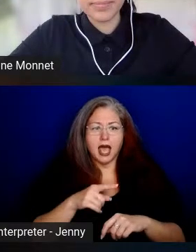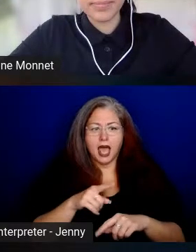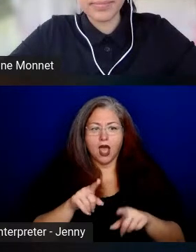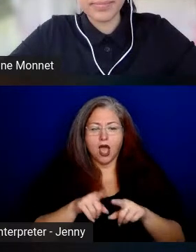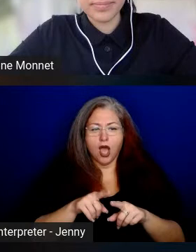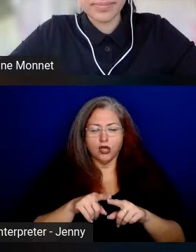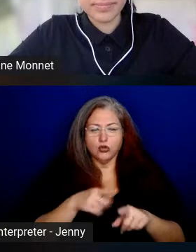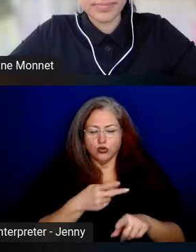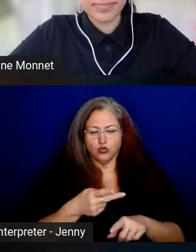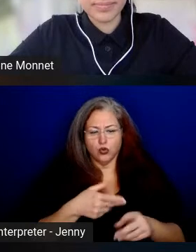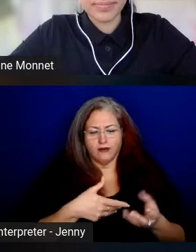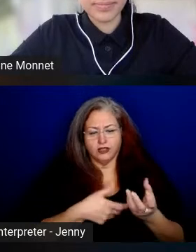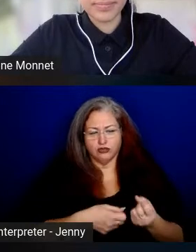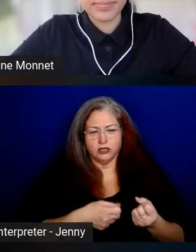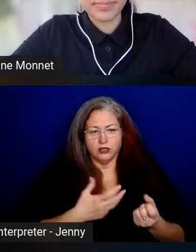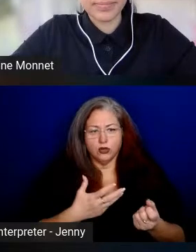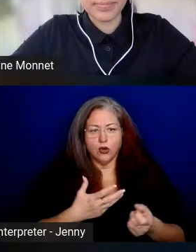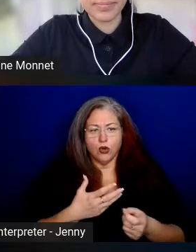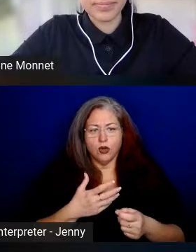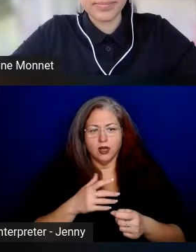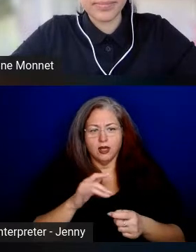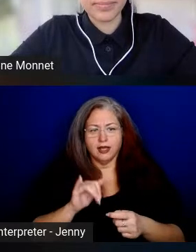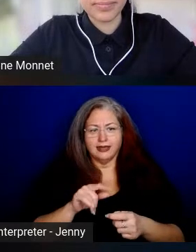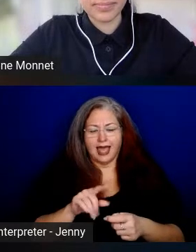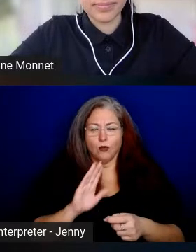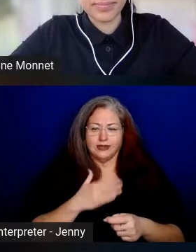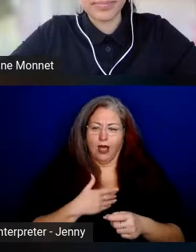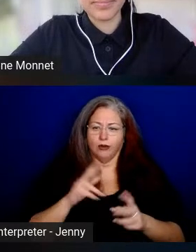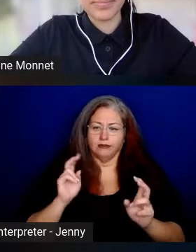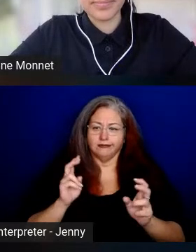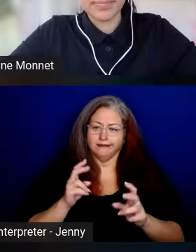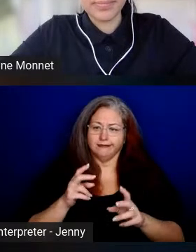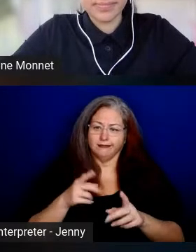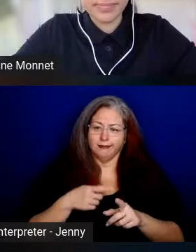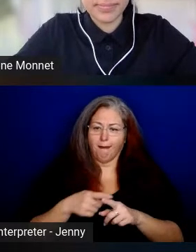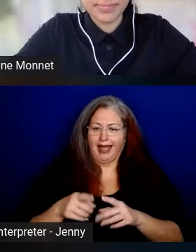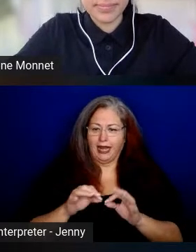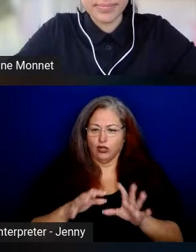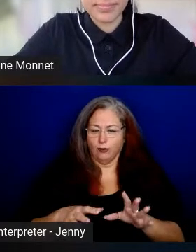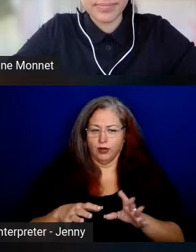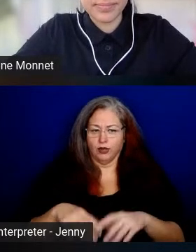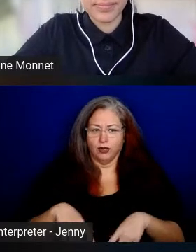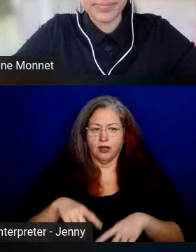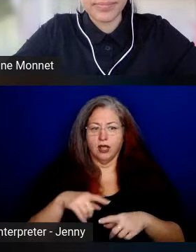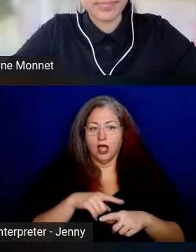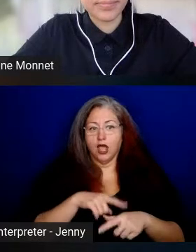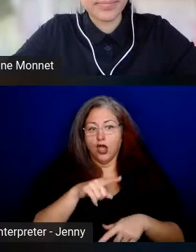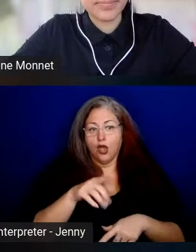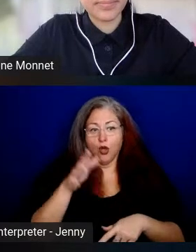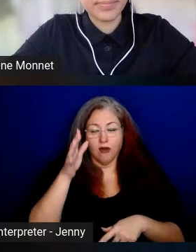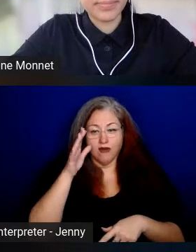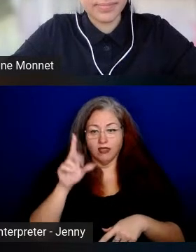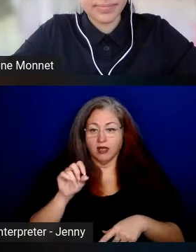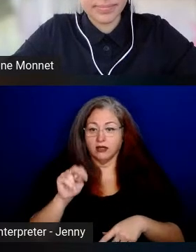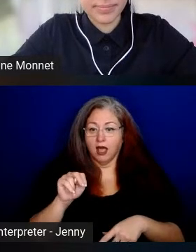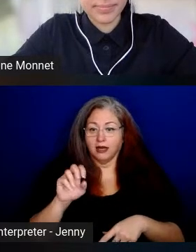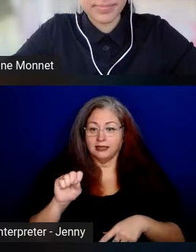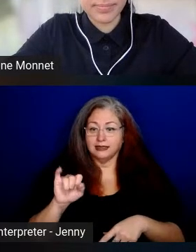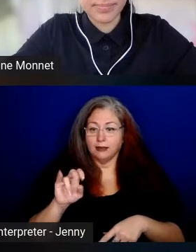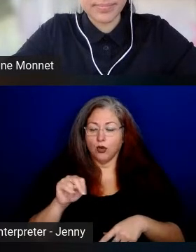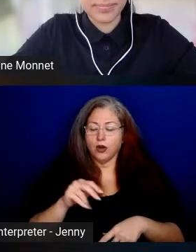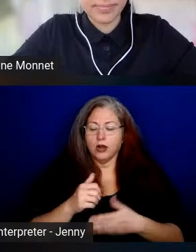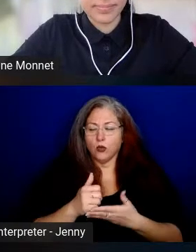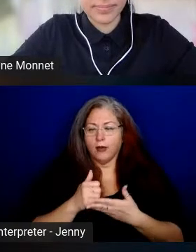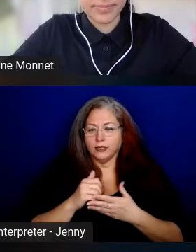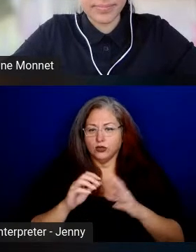her. So Delmi was our main interpreter, and Delmi's father, Don Simon, also helped us to